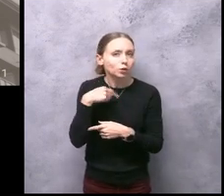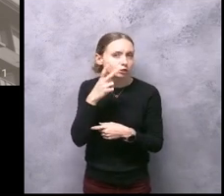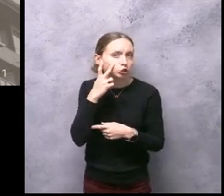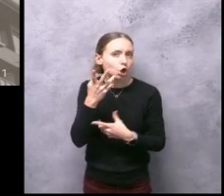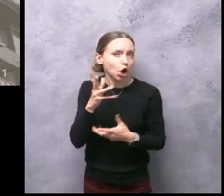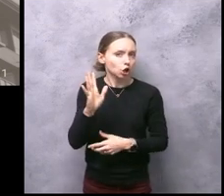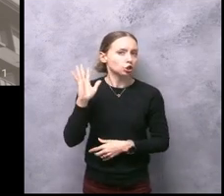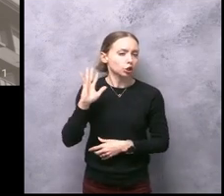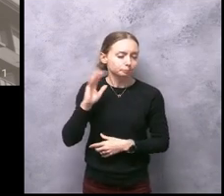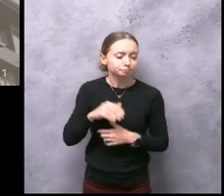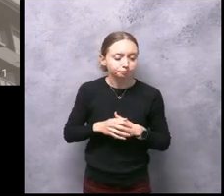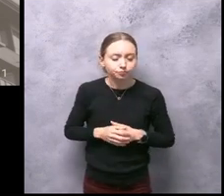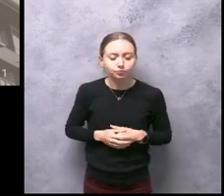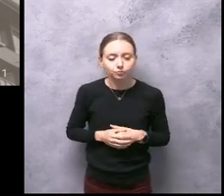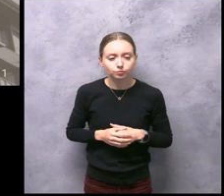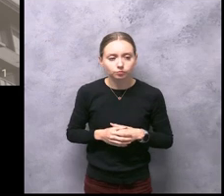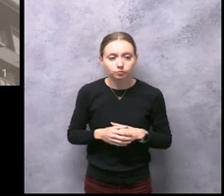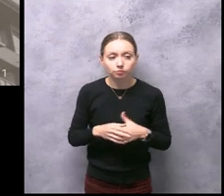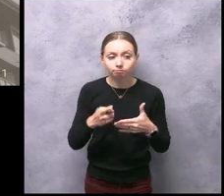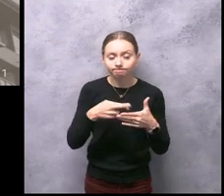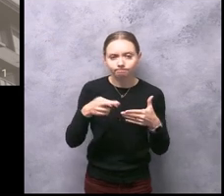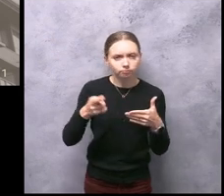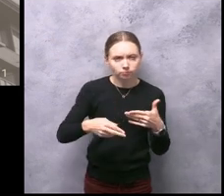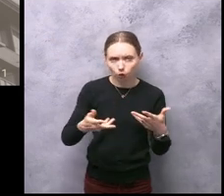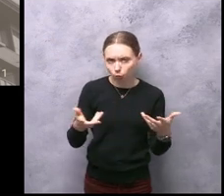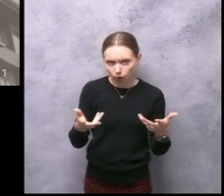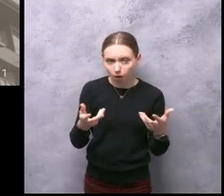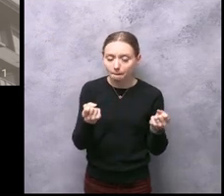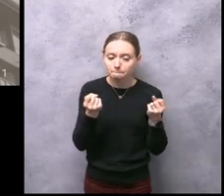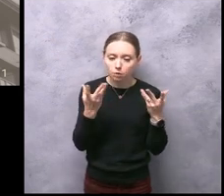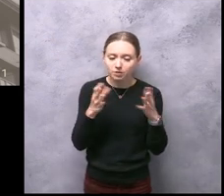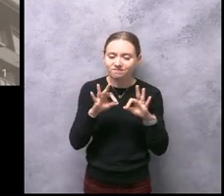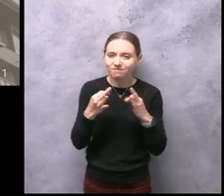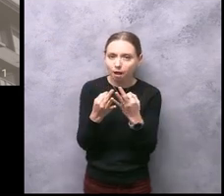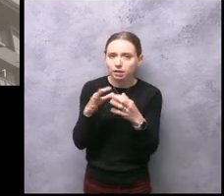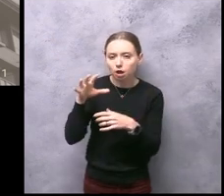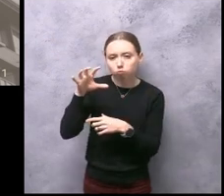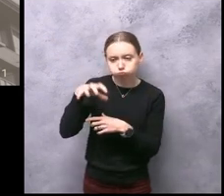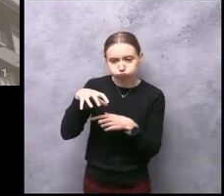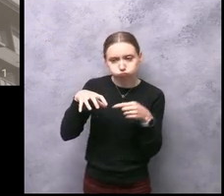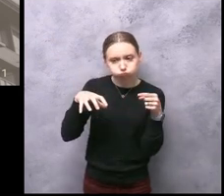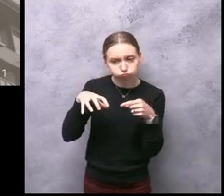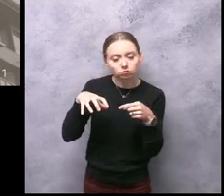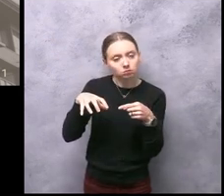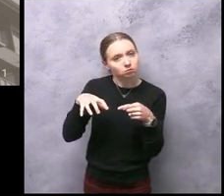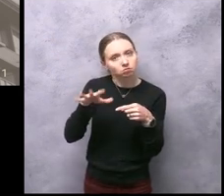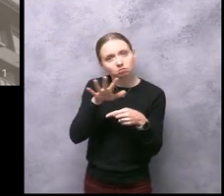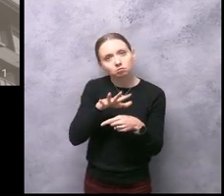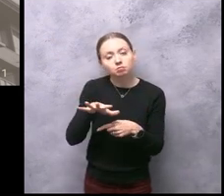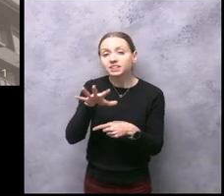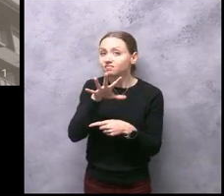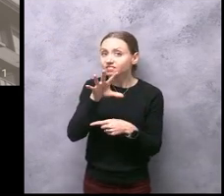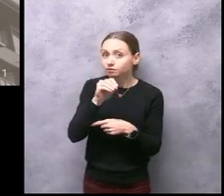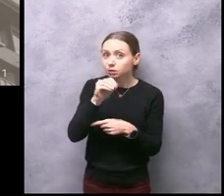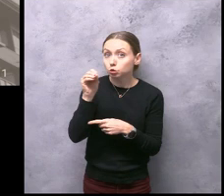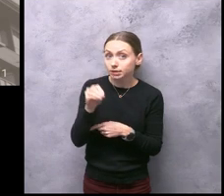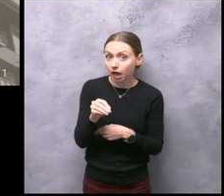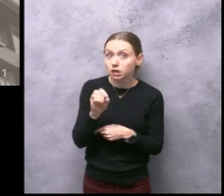So as a result, although multifamily units contribute to 50% of the